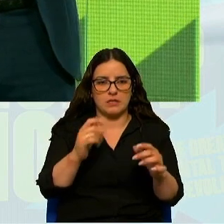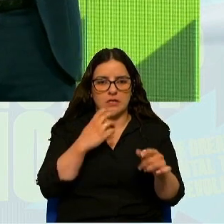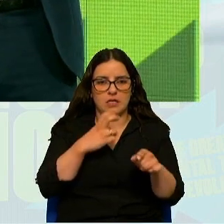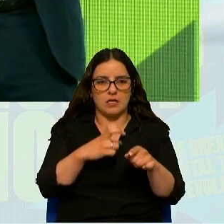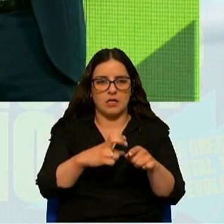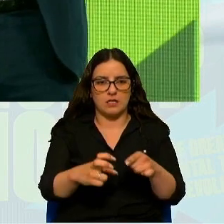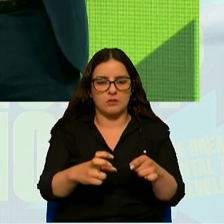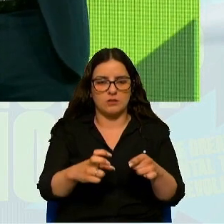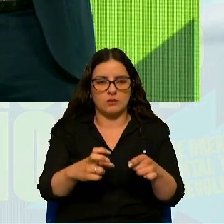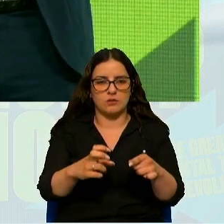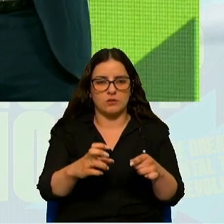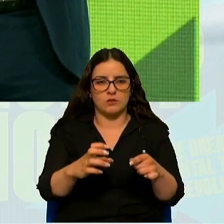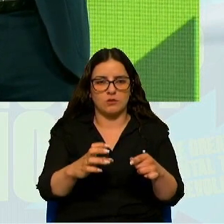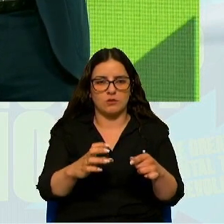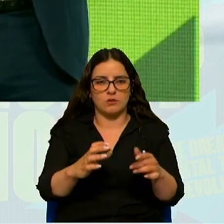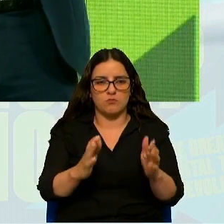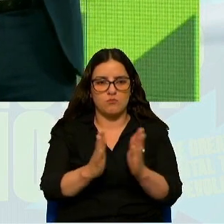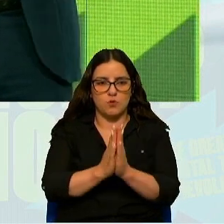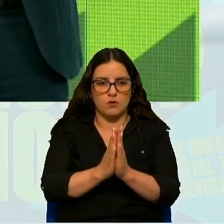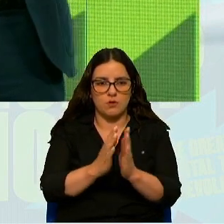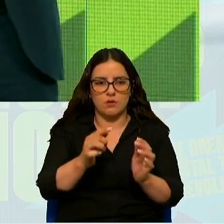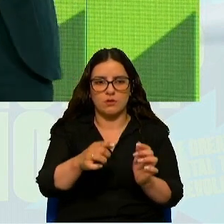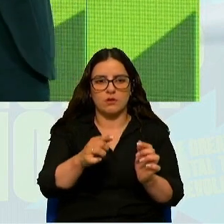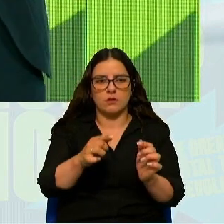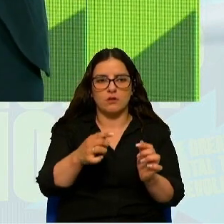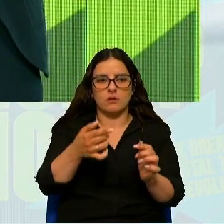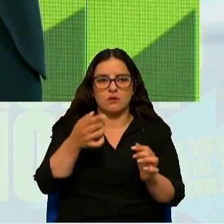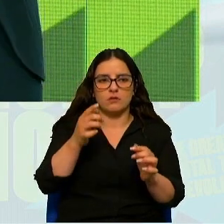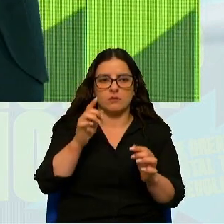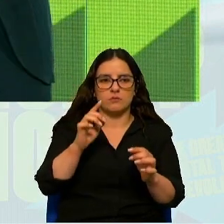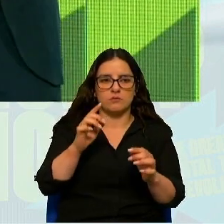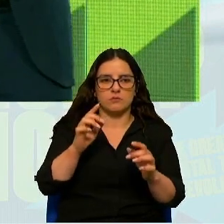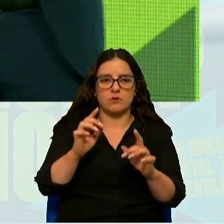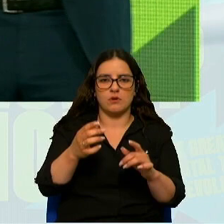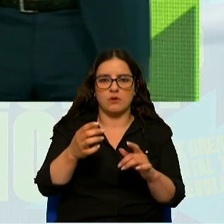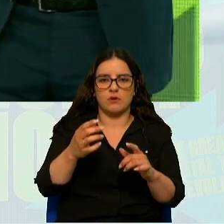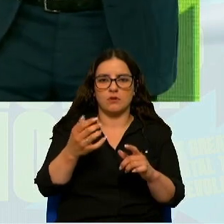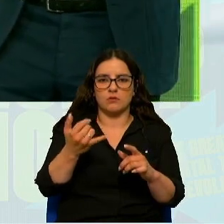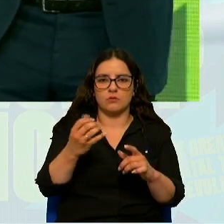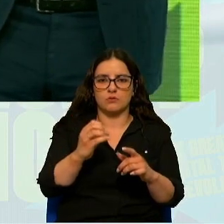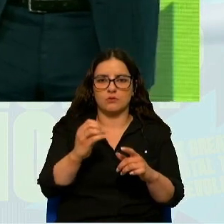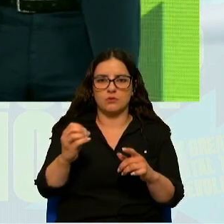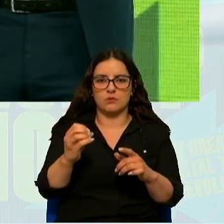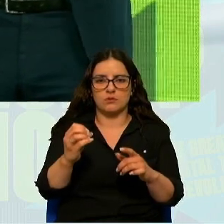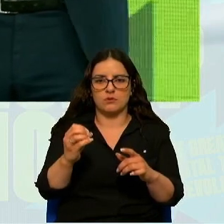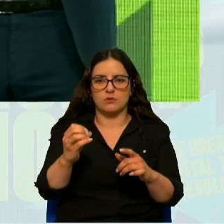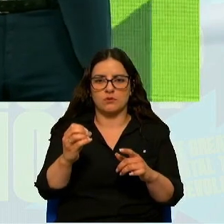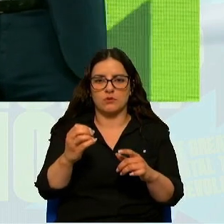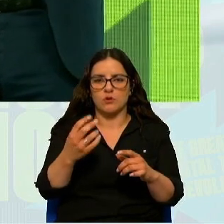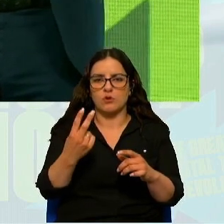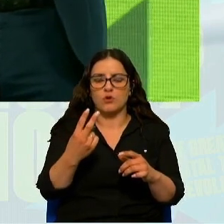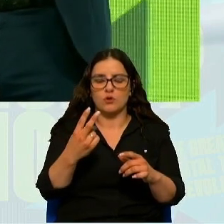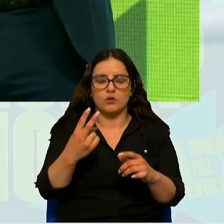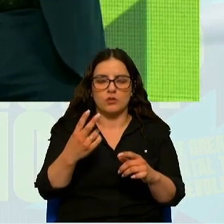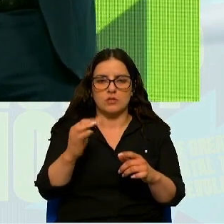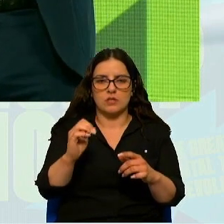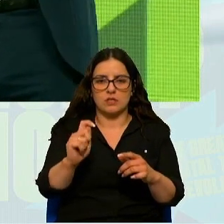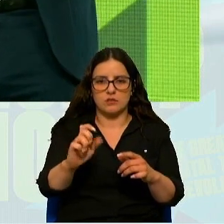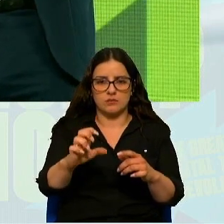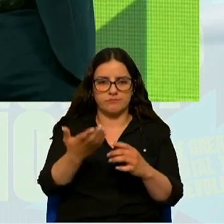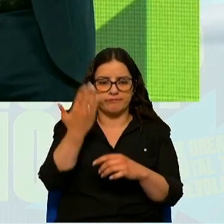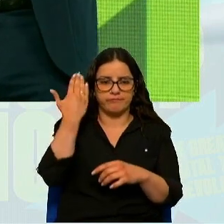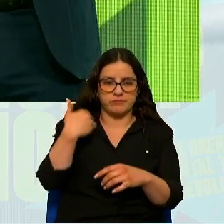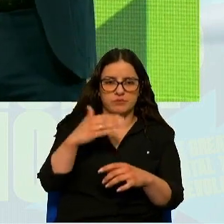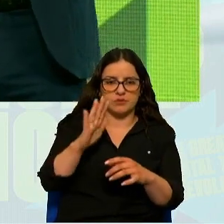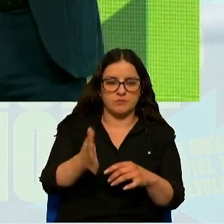fundamentals were developed 2 centuries ago by Maxwell Faraday, then Lorentz, and several engineers